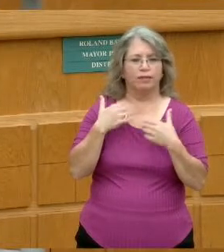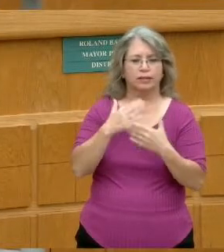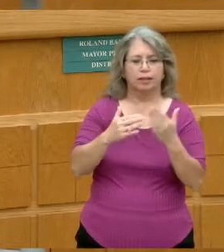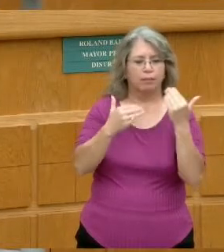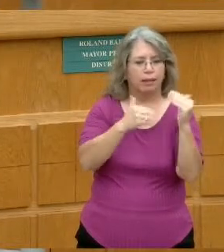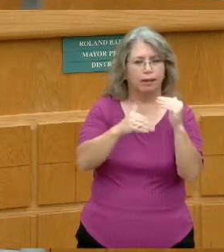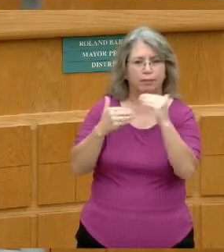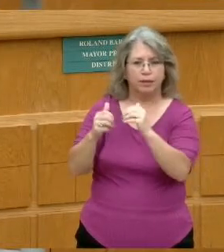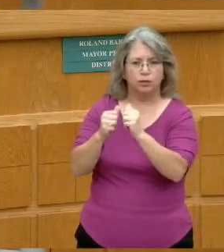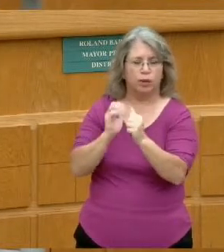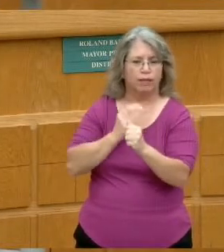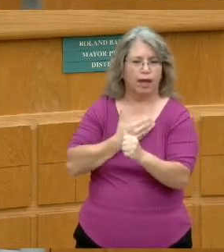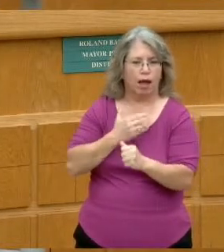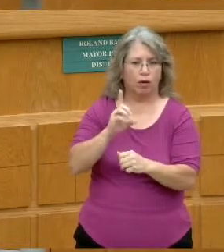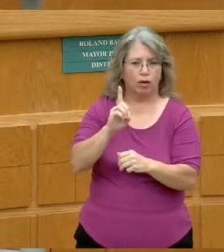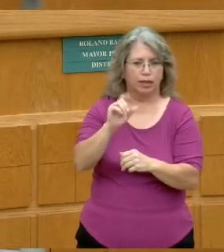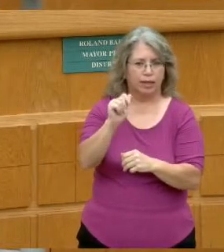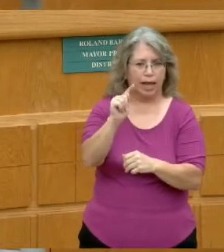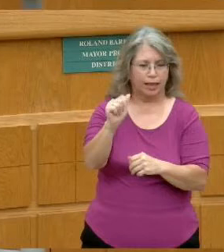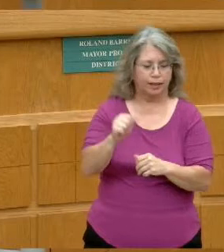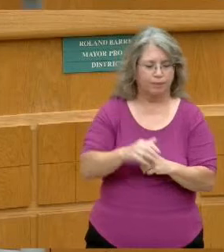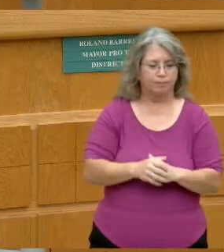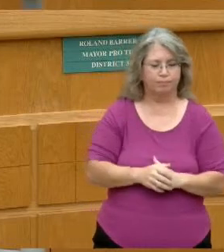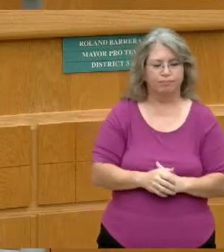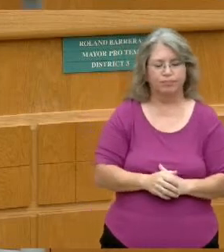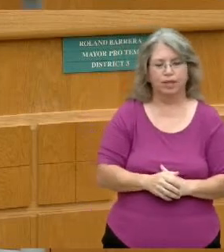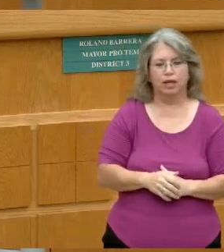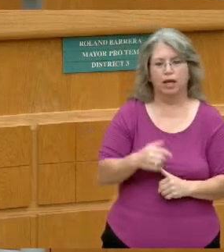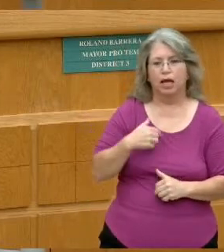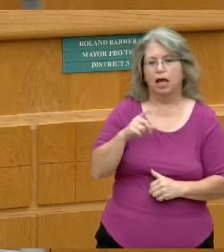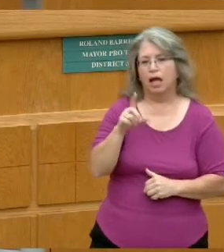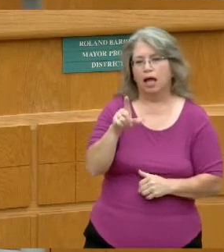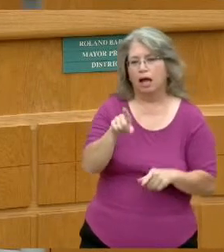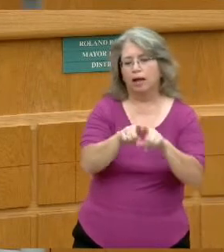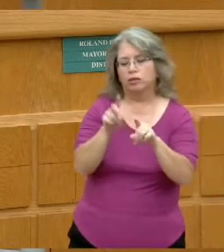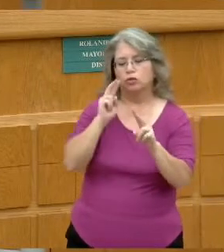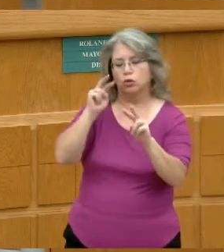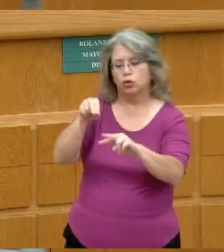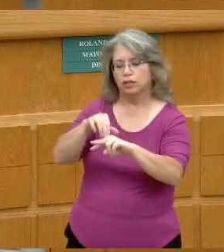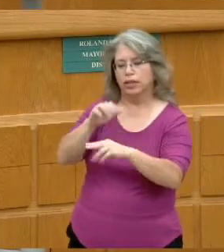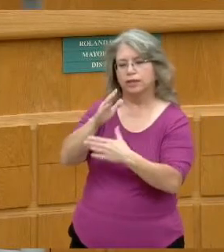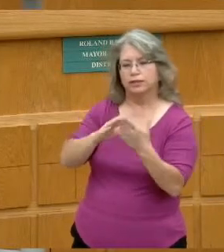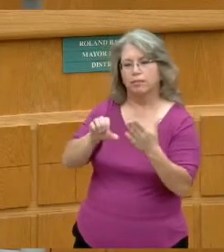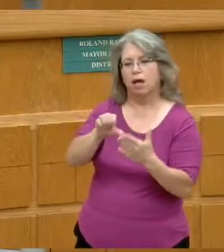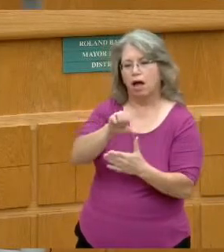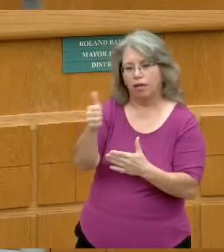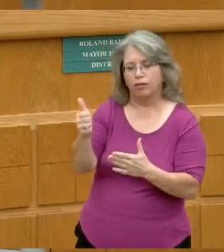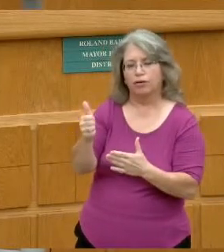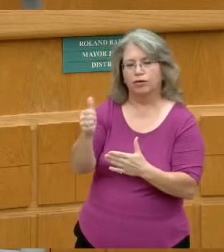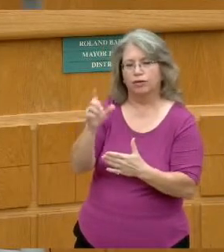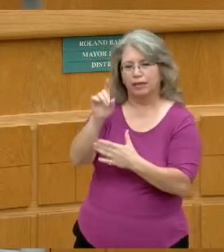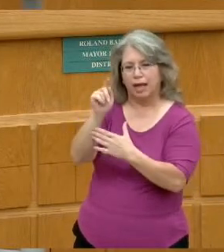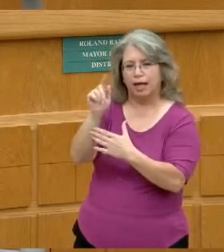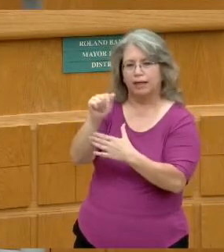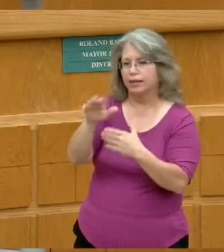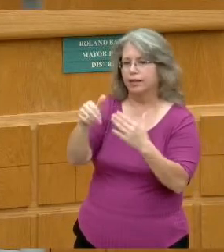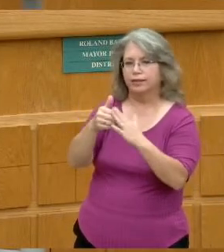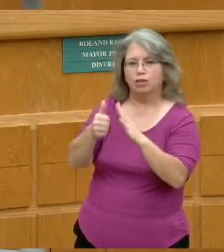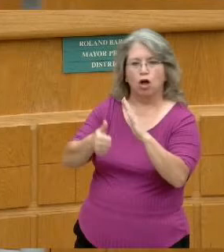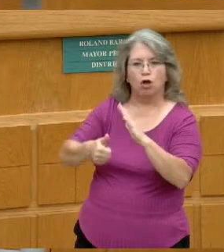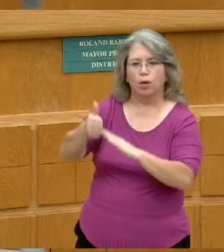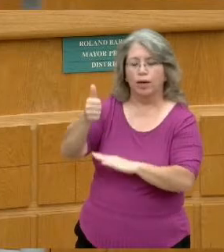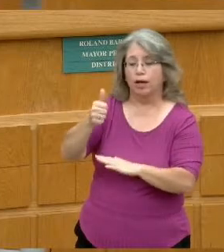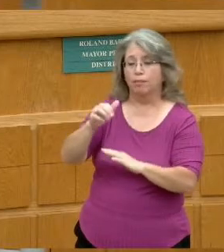bullet. What I did do that I'm not gonna show you is I looked at a few other metrics. They're all going up. The distance traveled, the amount